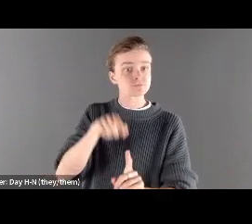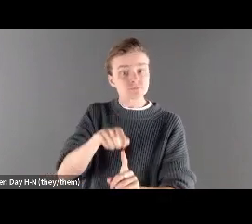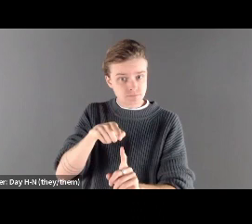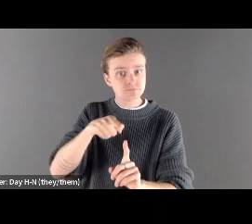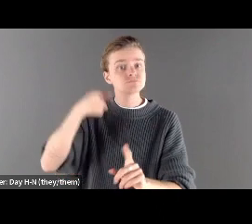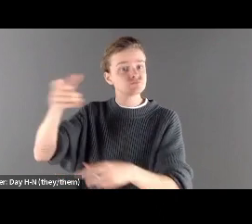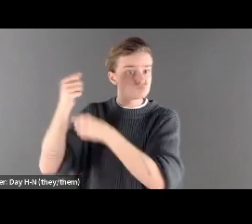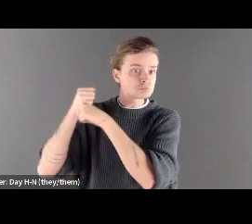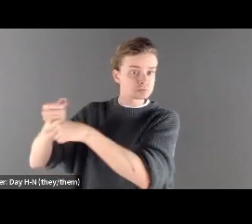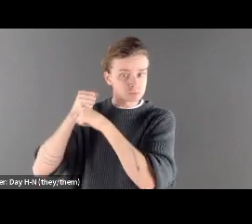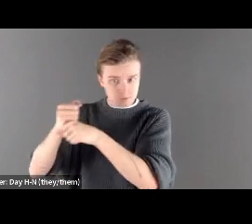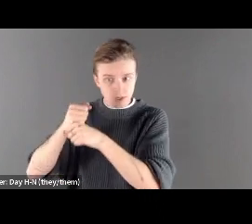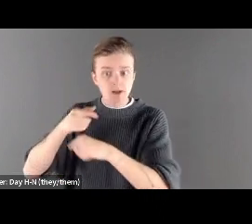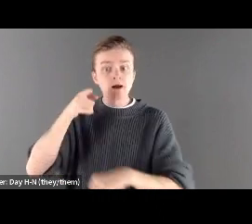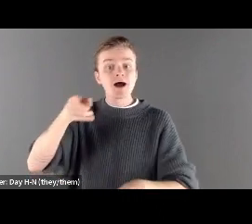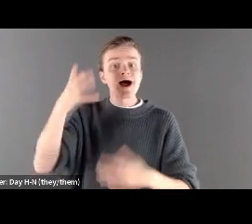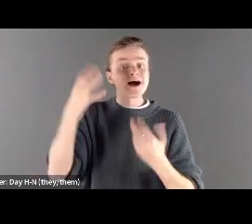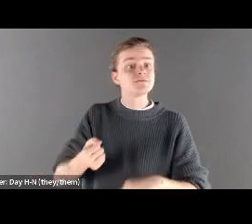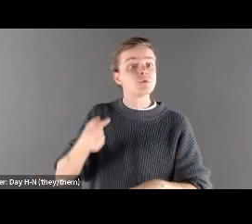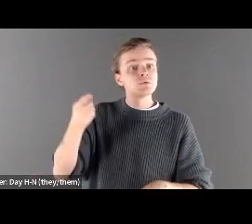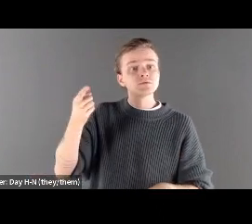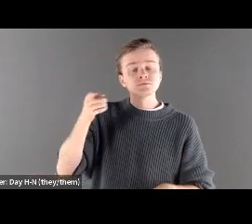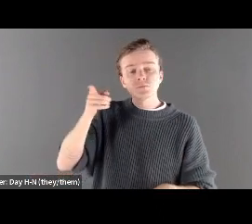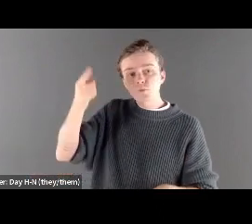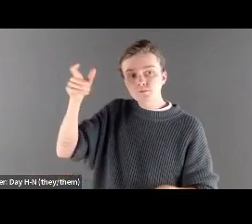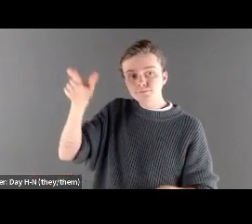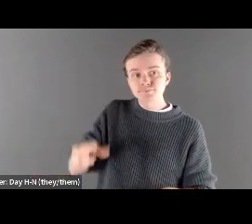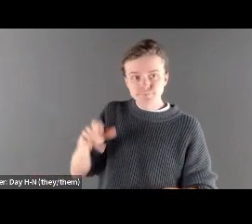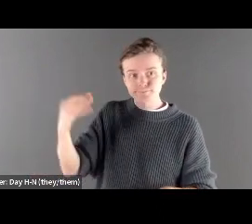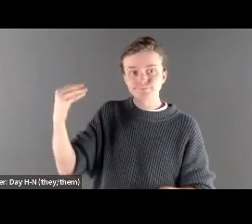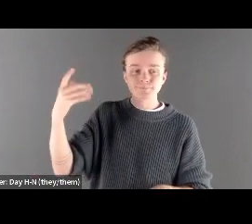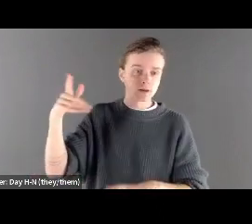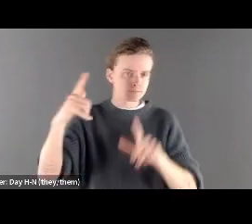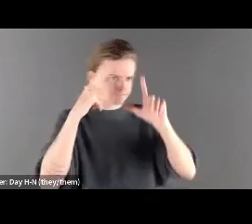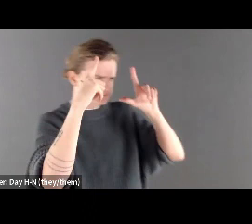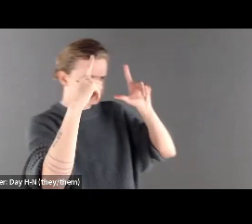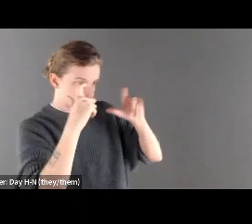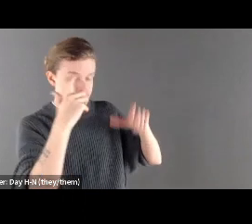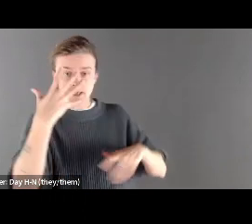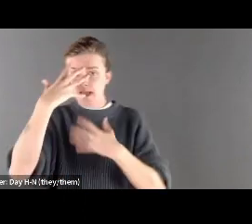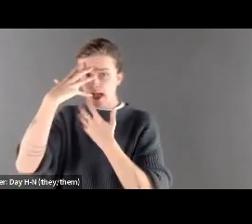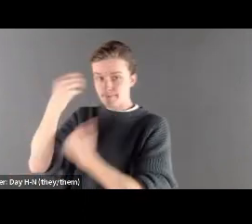a photo of a printout that one of the officers held outside of his apartment, which read facial recognition